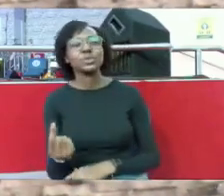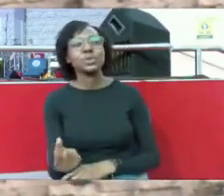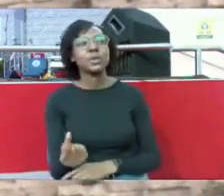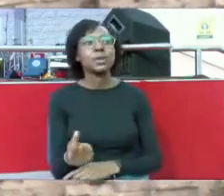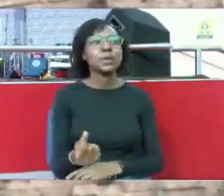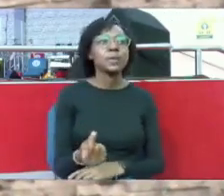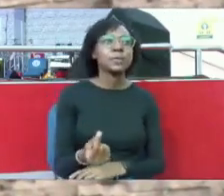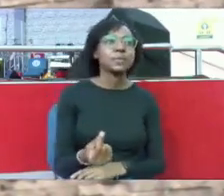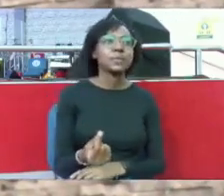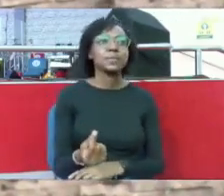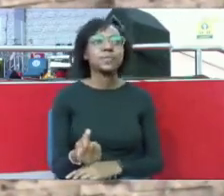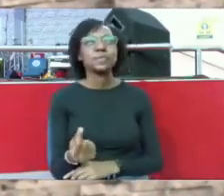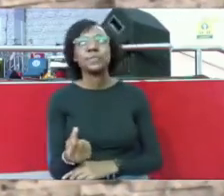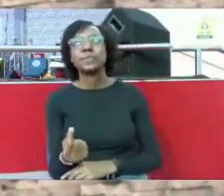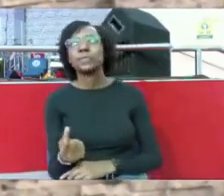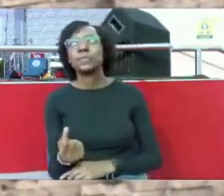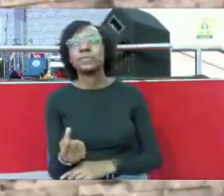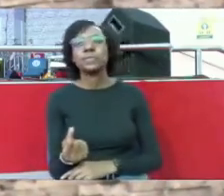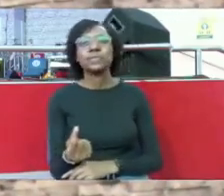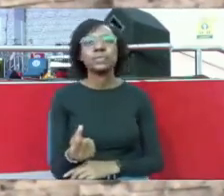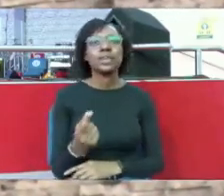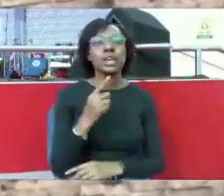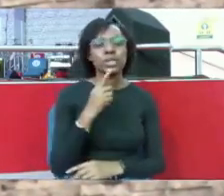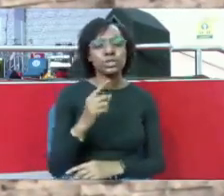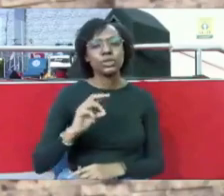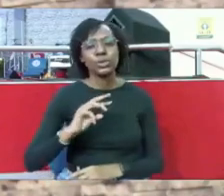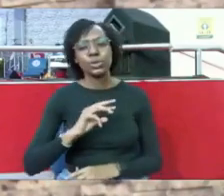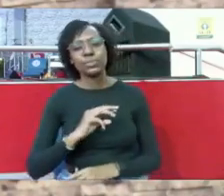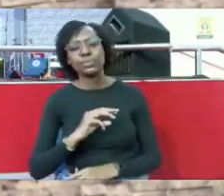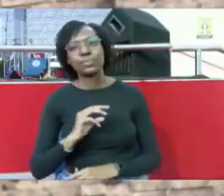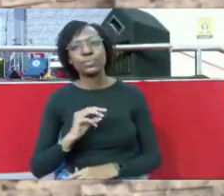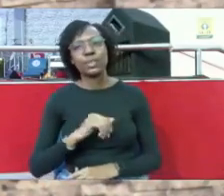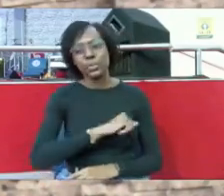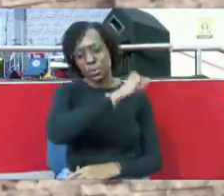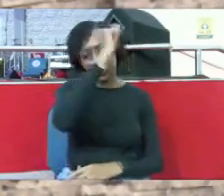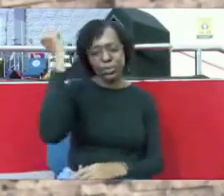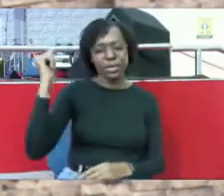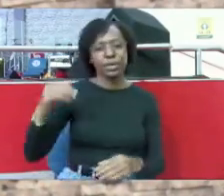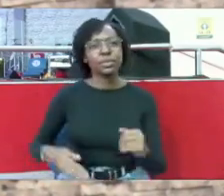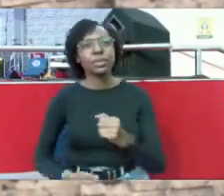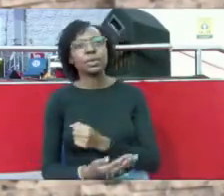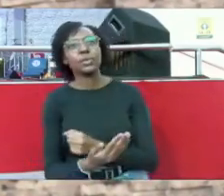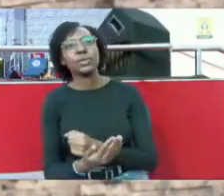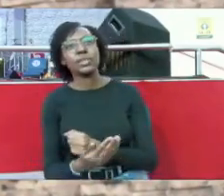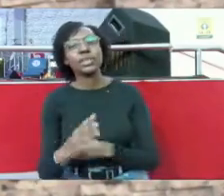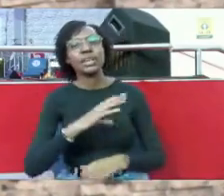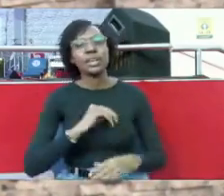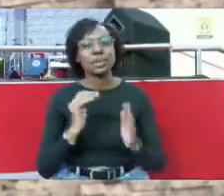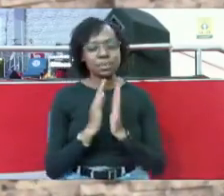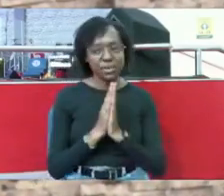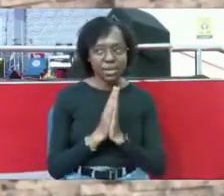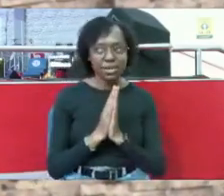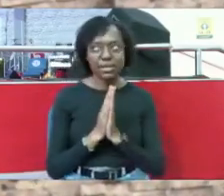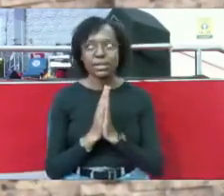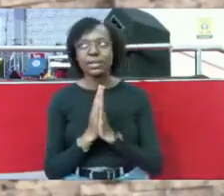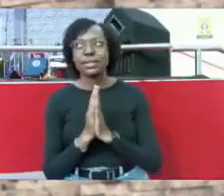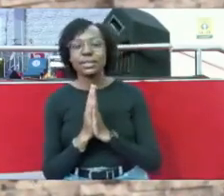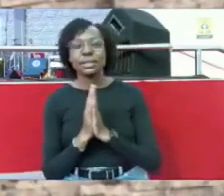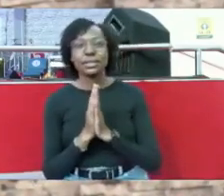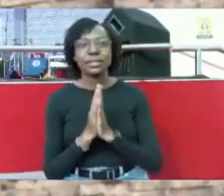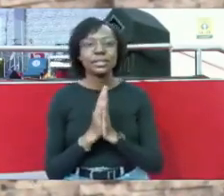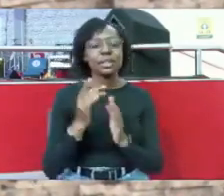And so in most cases, we wake up in the morning and you kick the blanket and you pray within, if at all you remember to pray, you pray